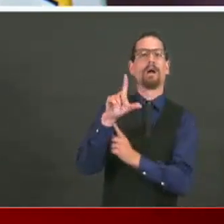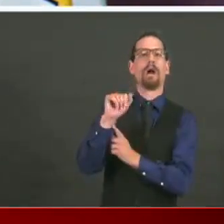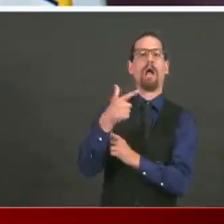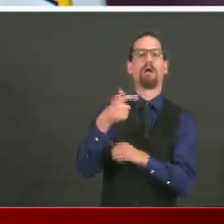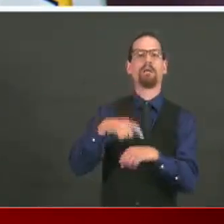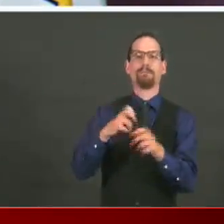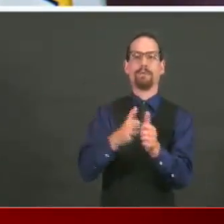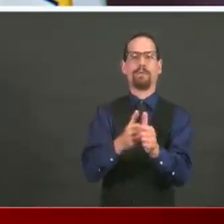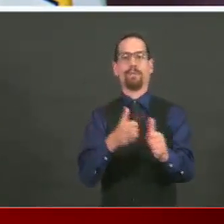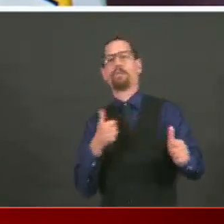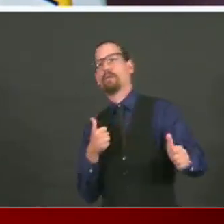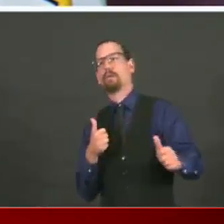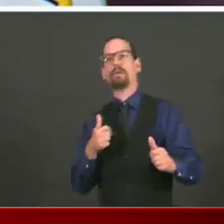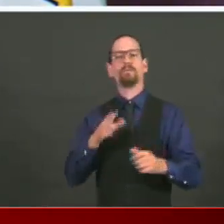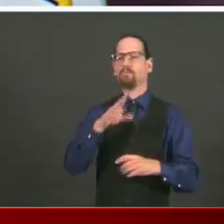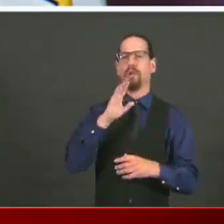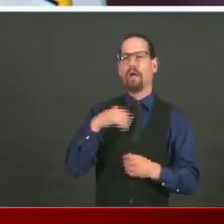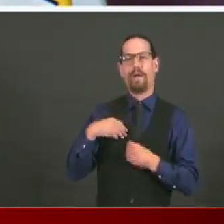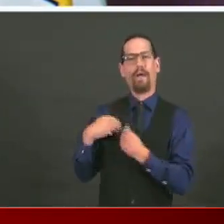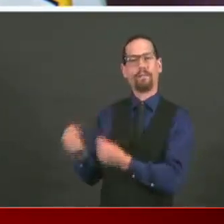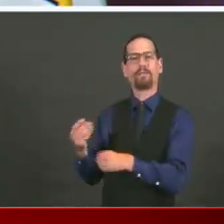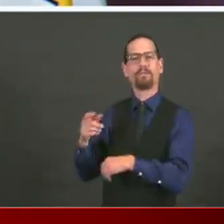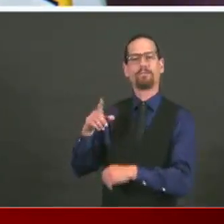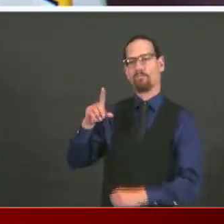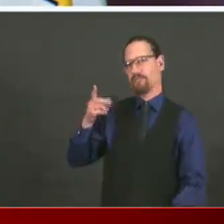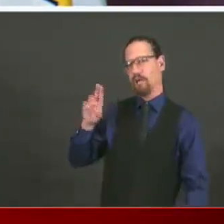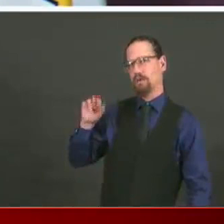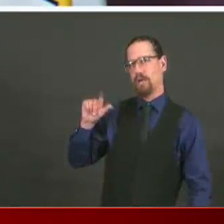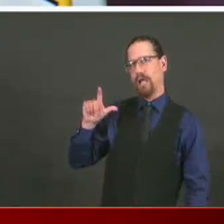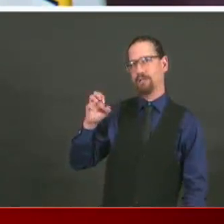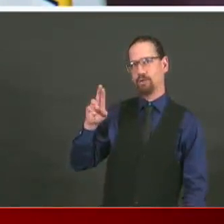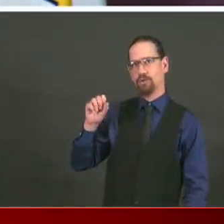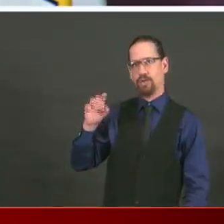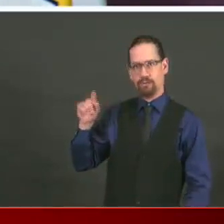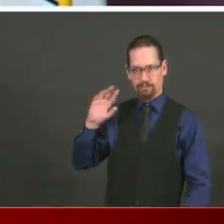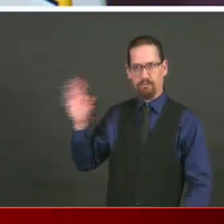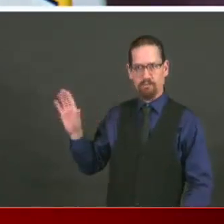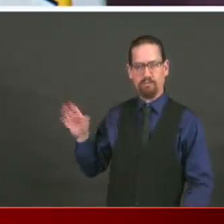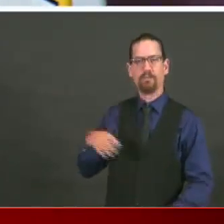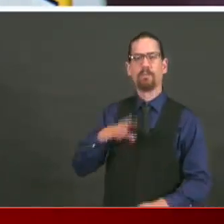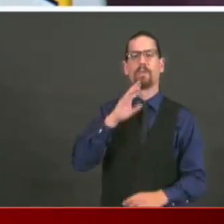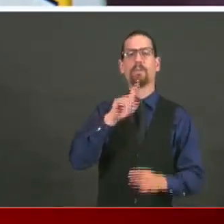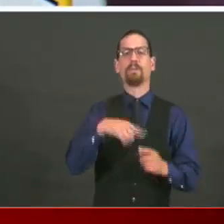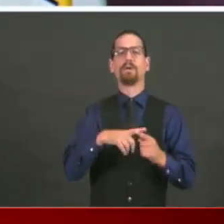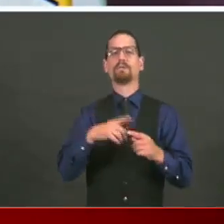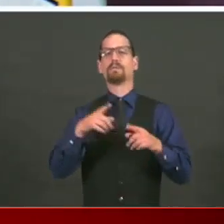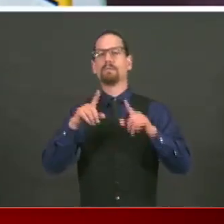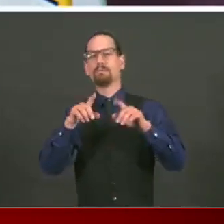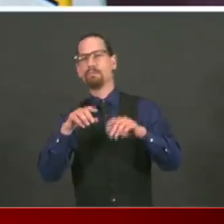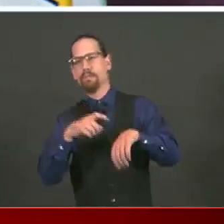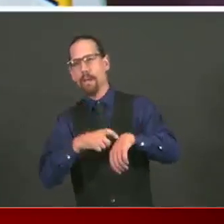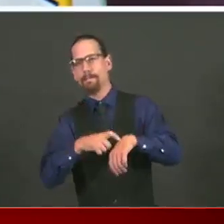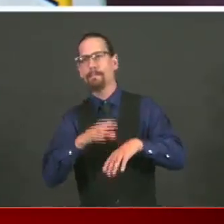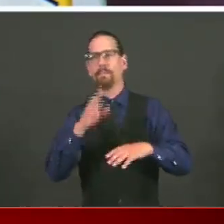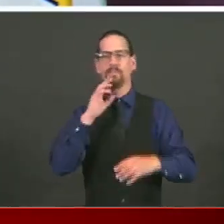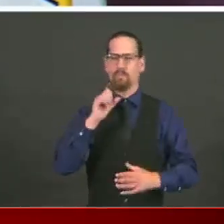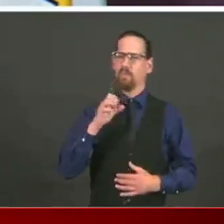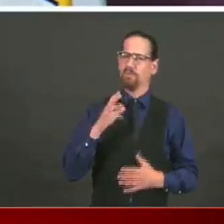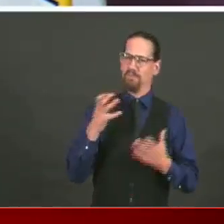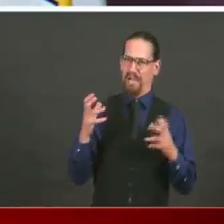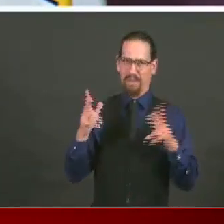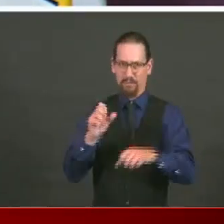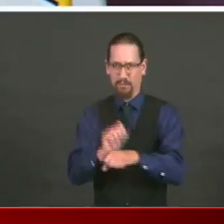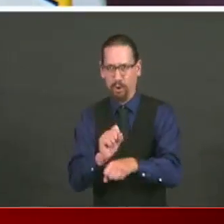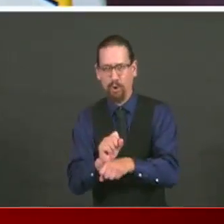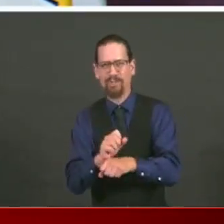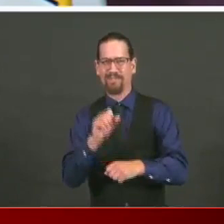you the breakdown. You said people need to get back to work, and I am hugely sympathetic to that. There's another thing